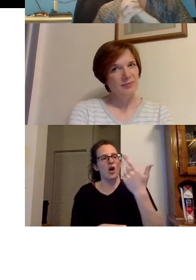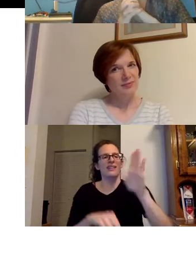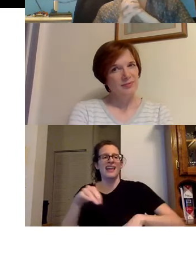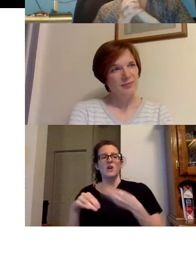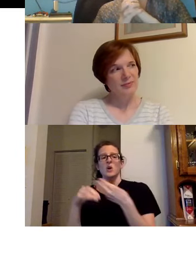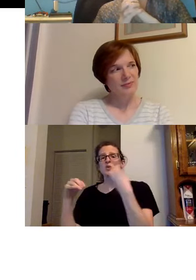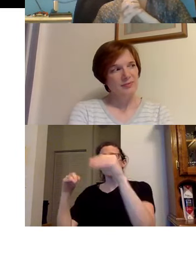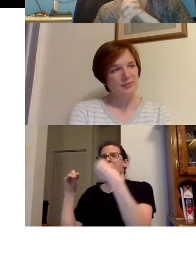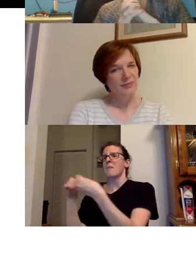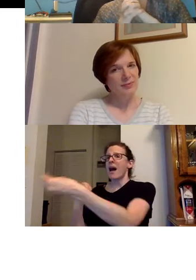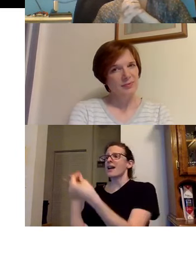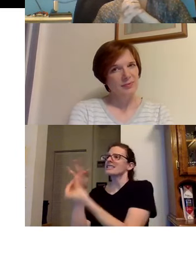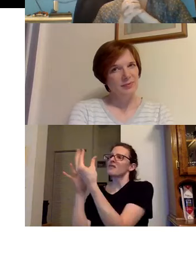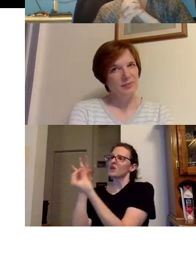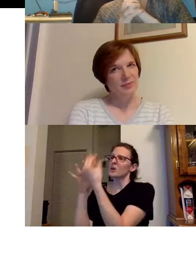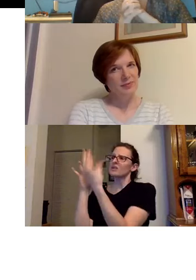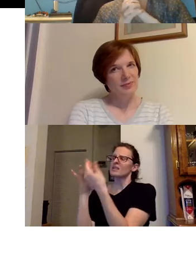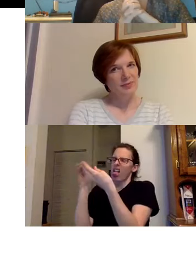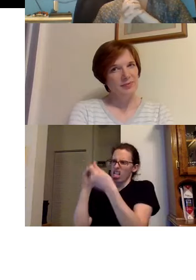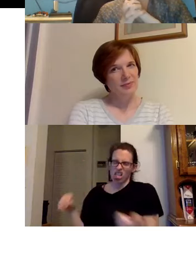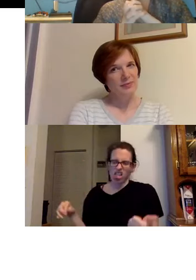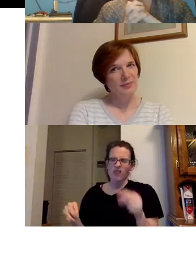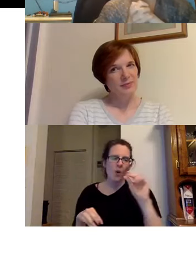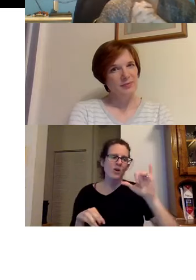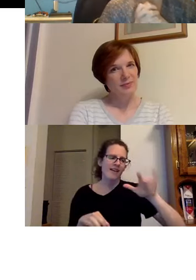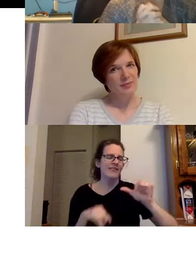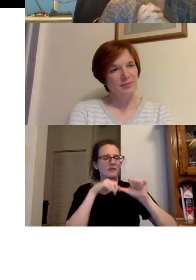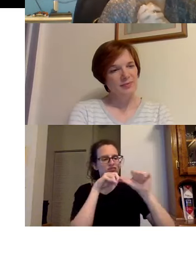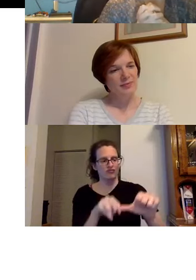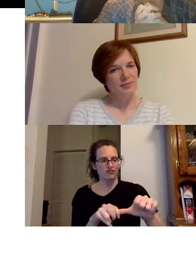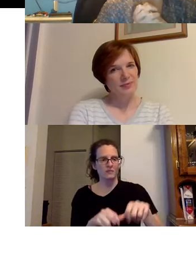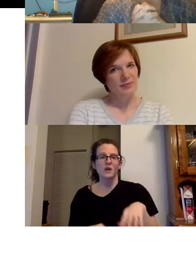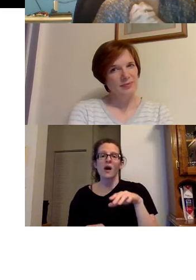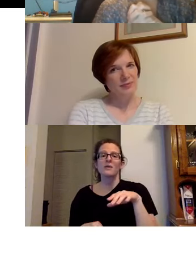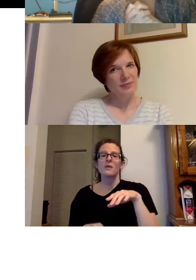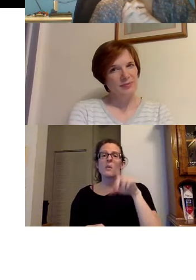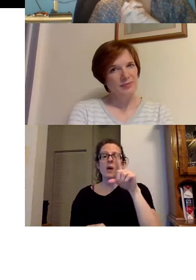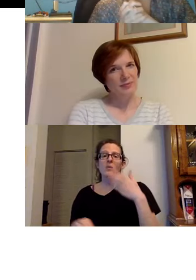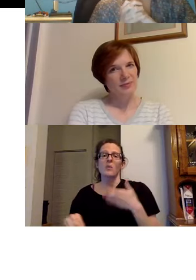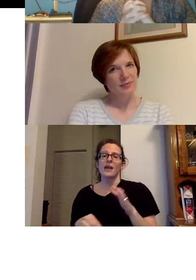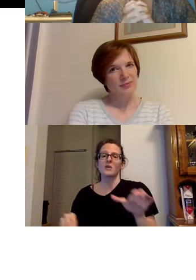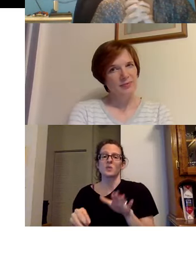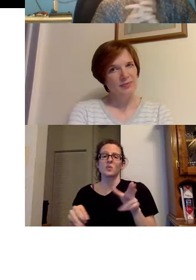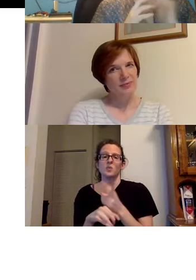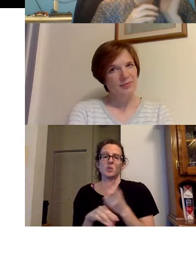Another way to use oils aromatically is to place a drop into your hand, rub it a little bit, and then cup your hands